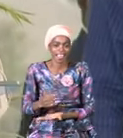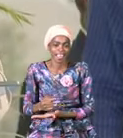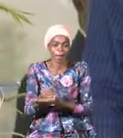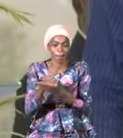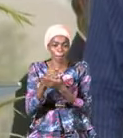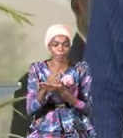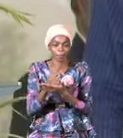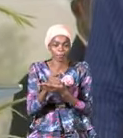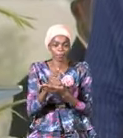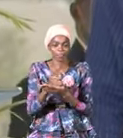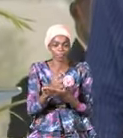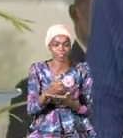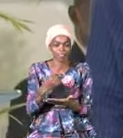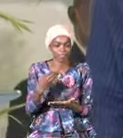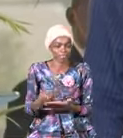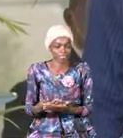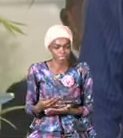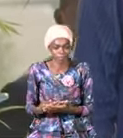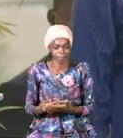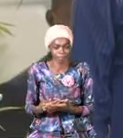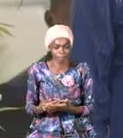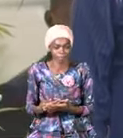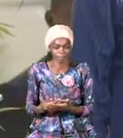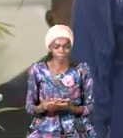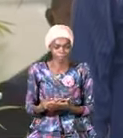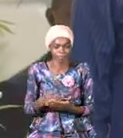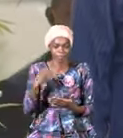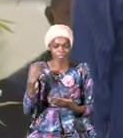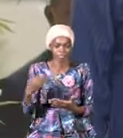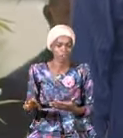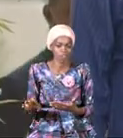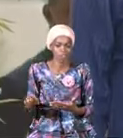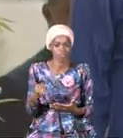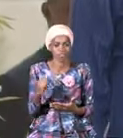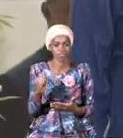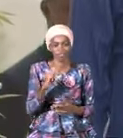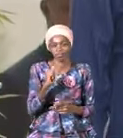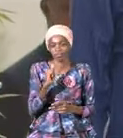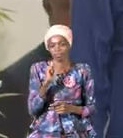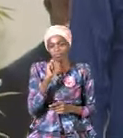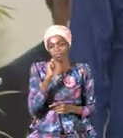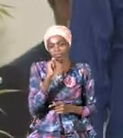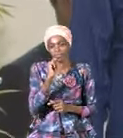the finance of a global team.